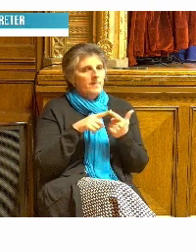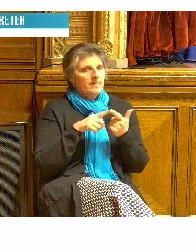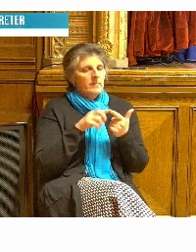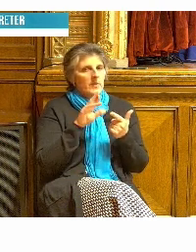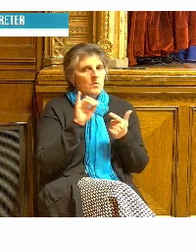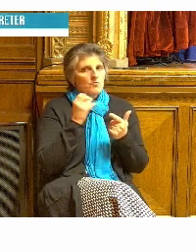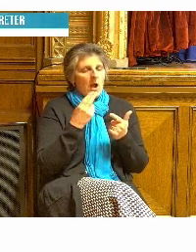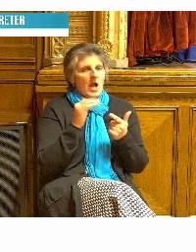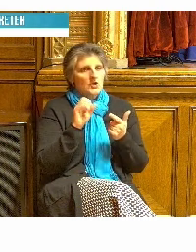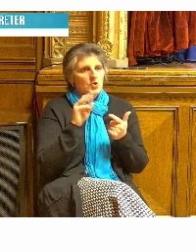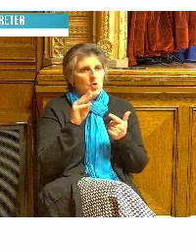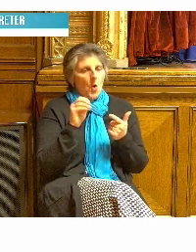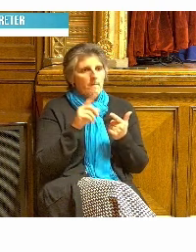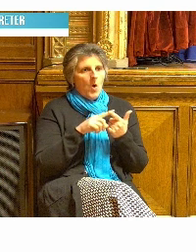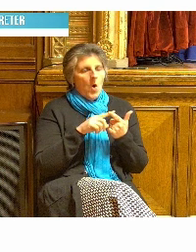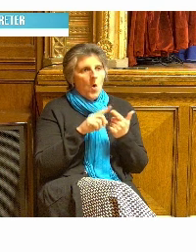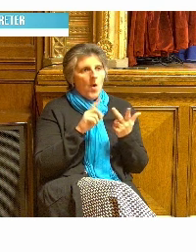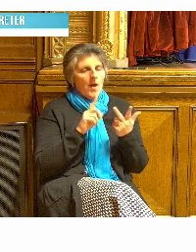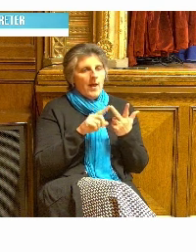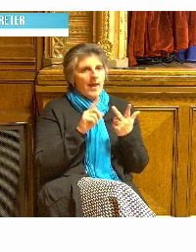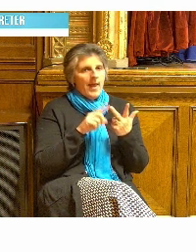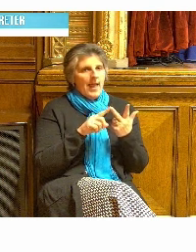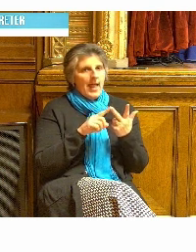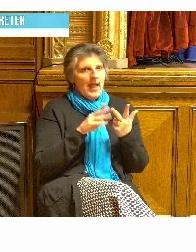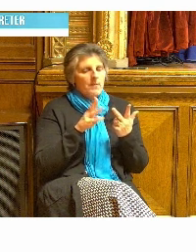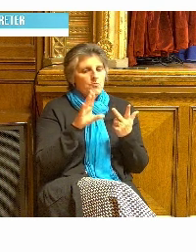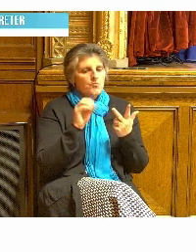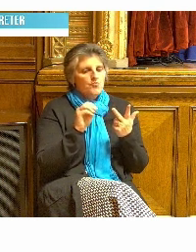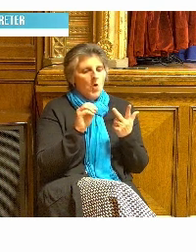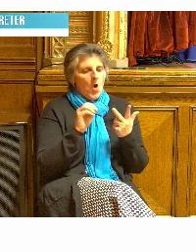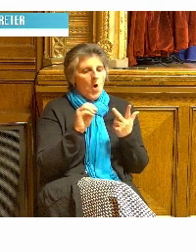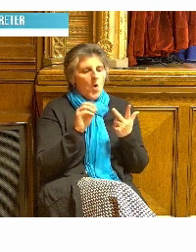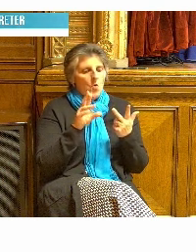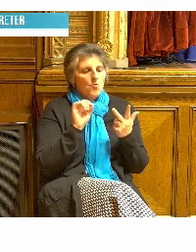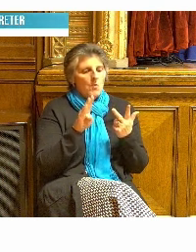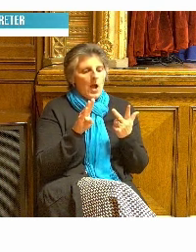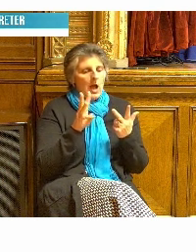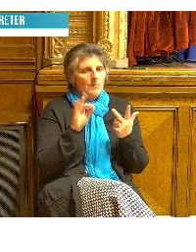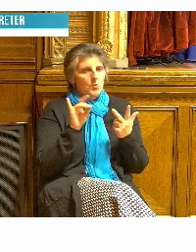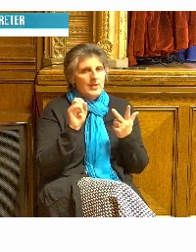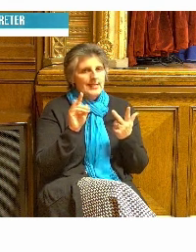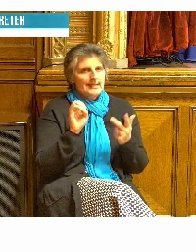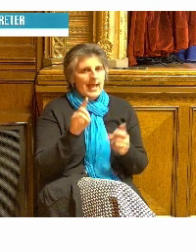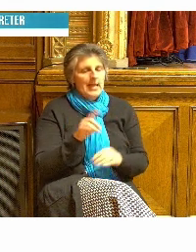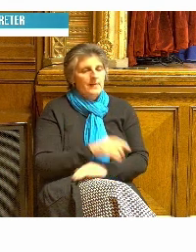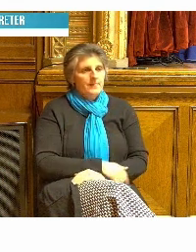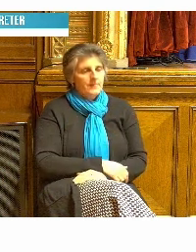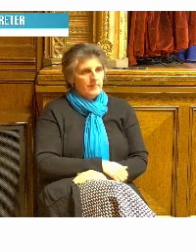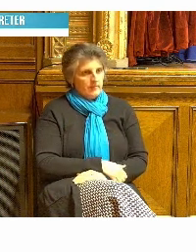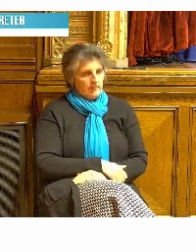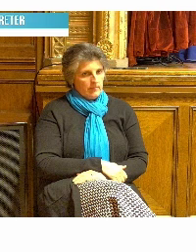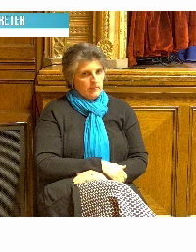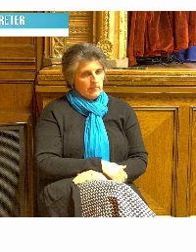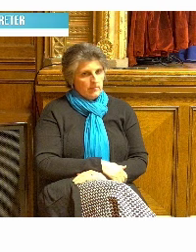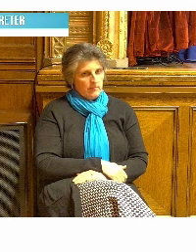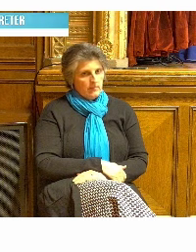Ross Jomo, and Bro Rob Winstead.